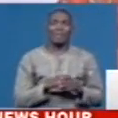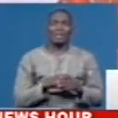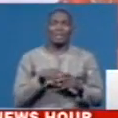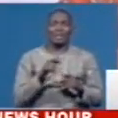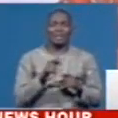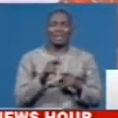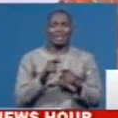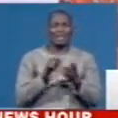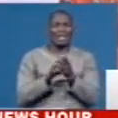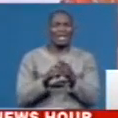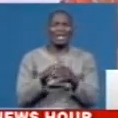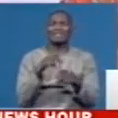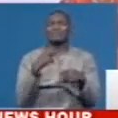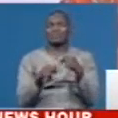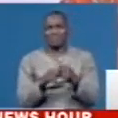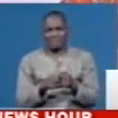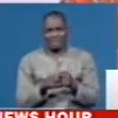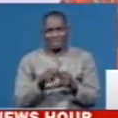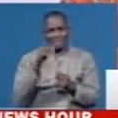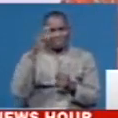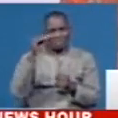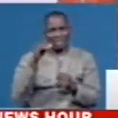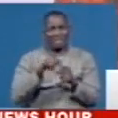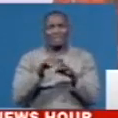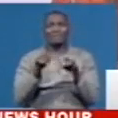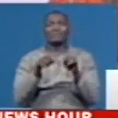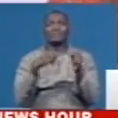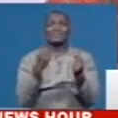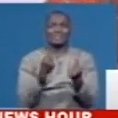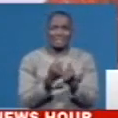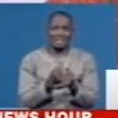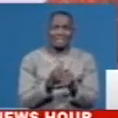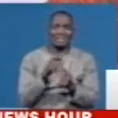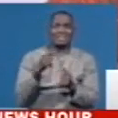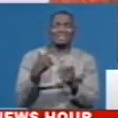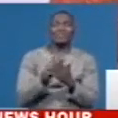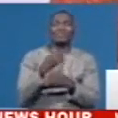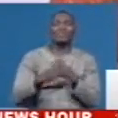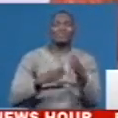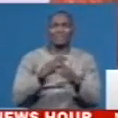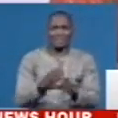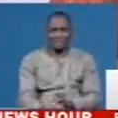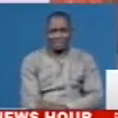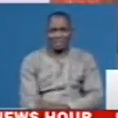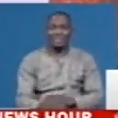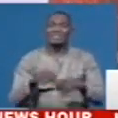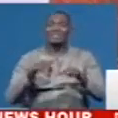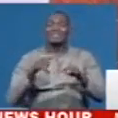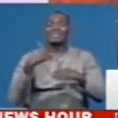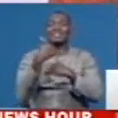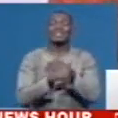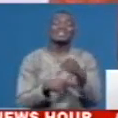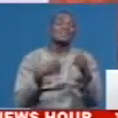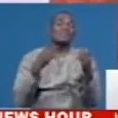a catalyst in spurring the advancement of societies in the 21st century, we still have many